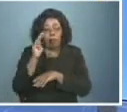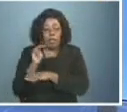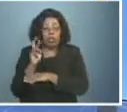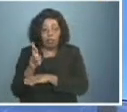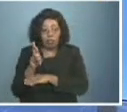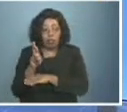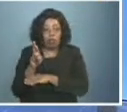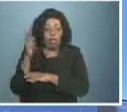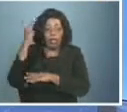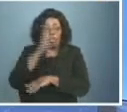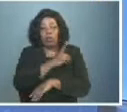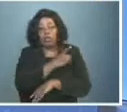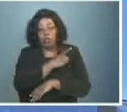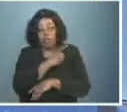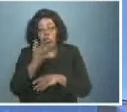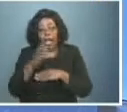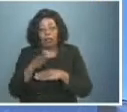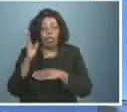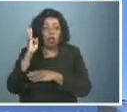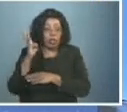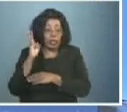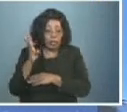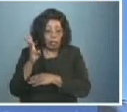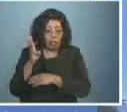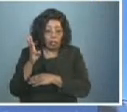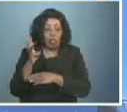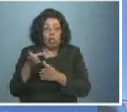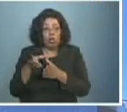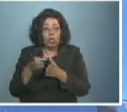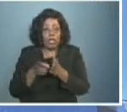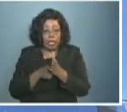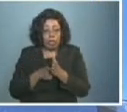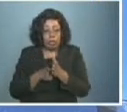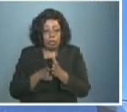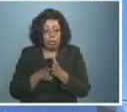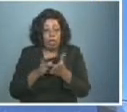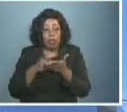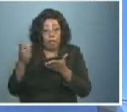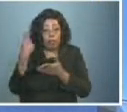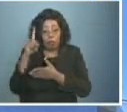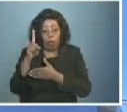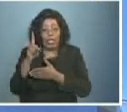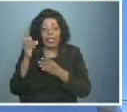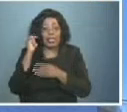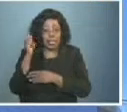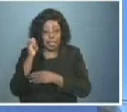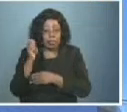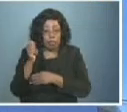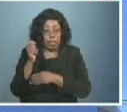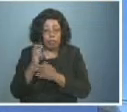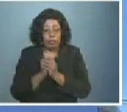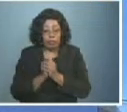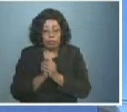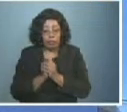Kenred Dorsett after star witness Jonathan Ash demanded payment for his testimony. Attorney General and Minister of